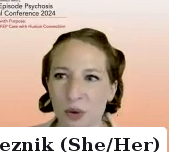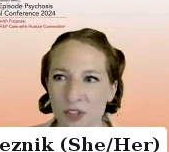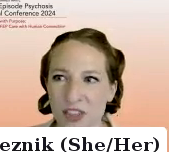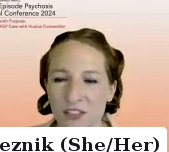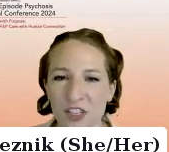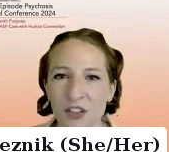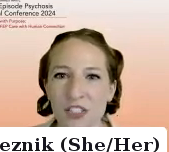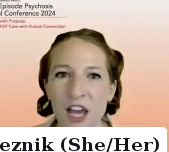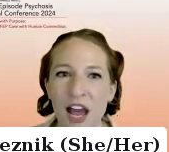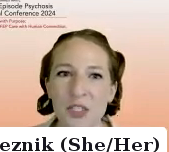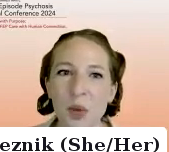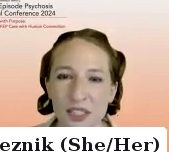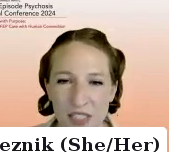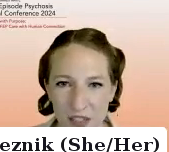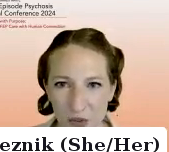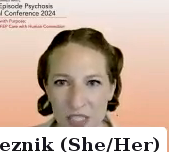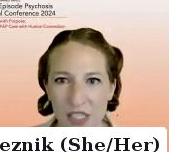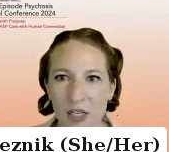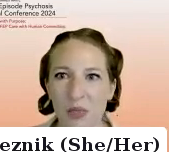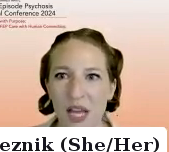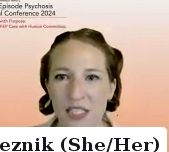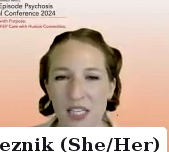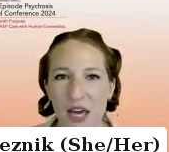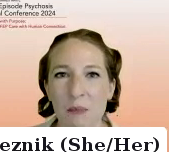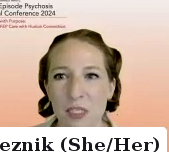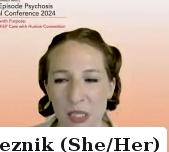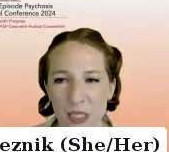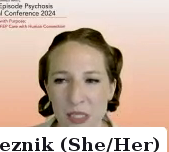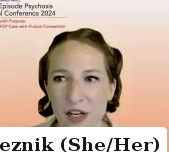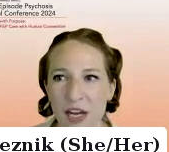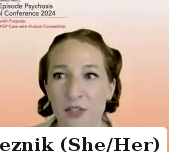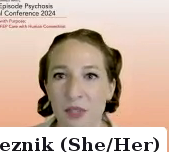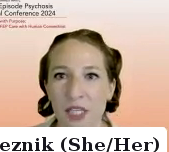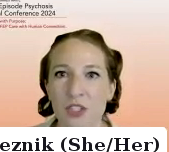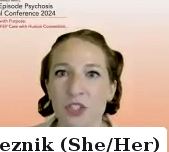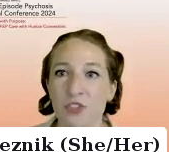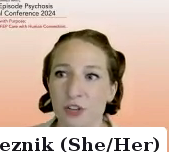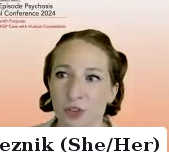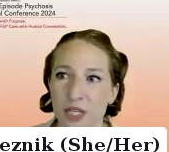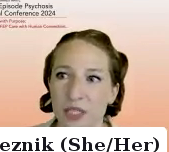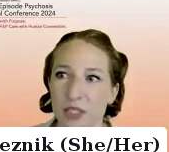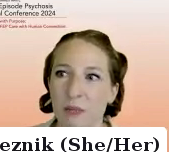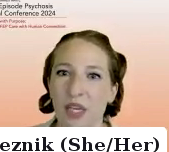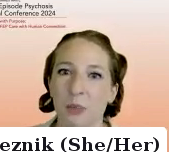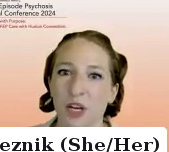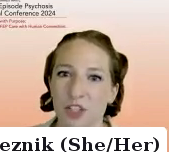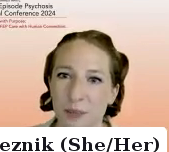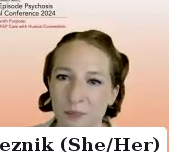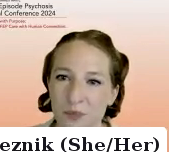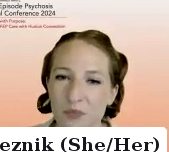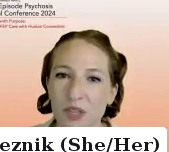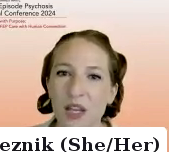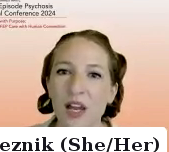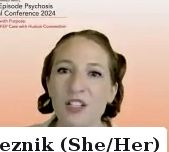the growth in the field, as well as the increasing complexity that must be considered as it relates to structural racism and